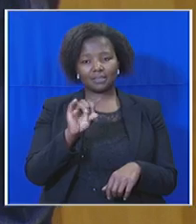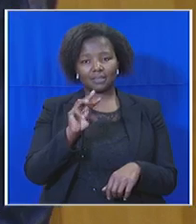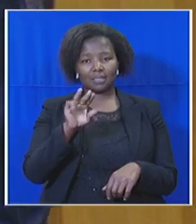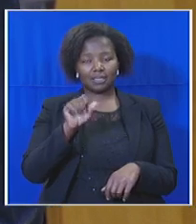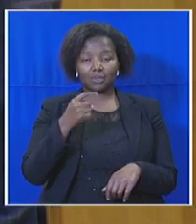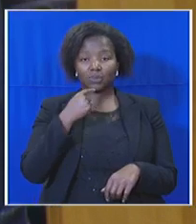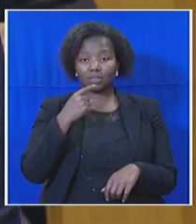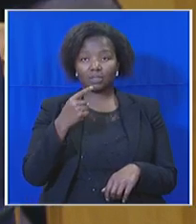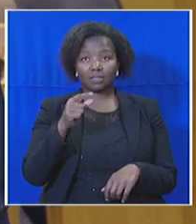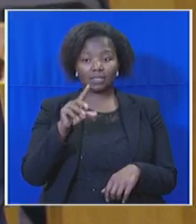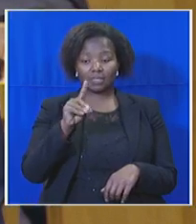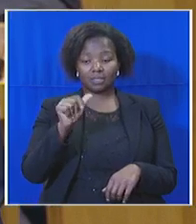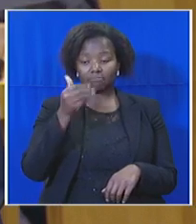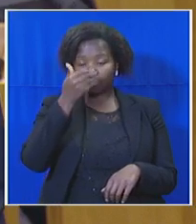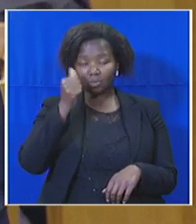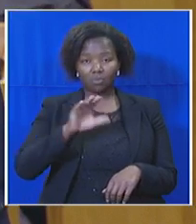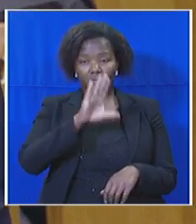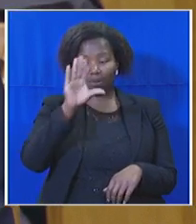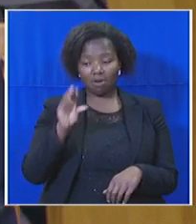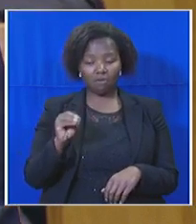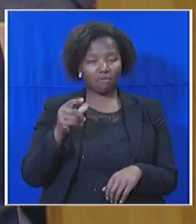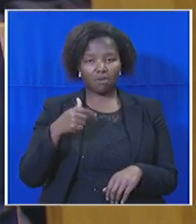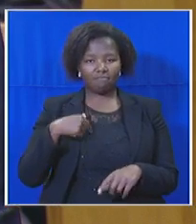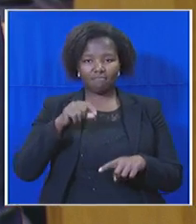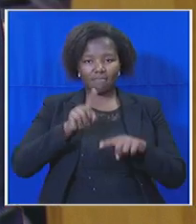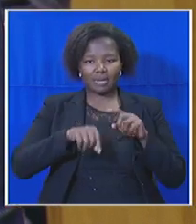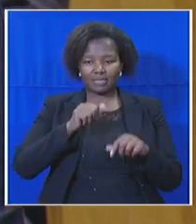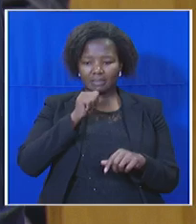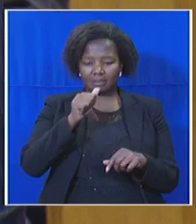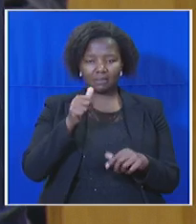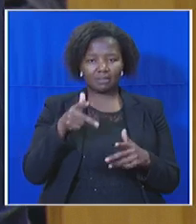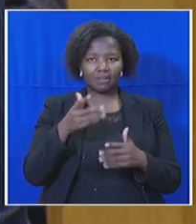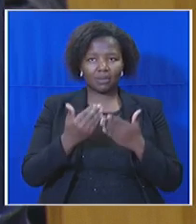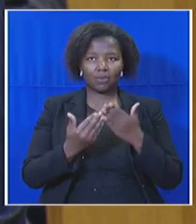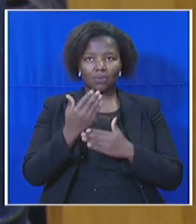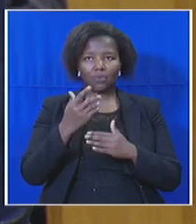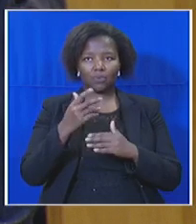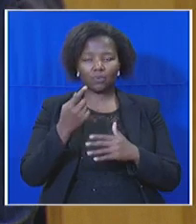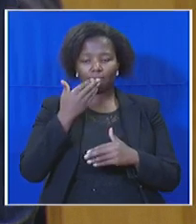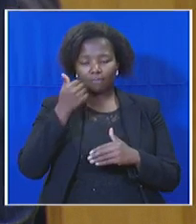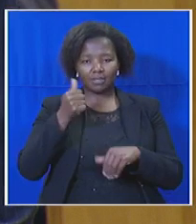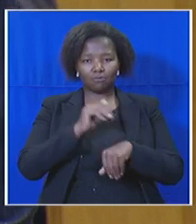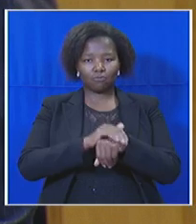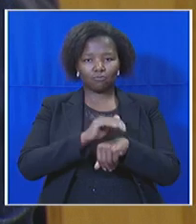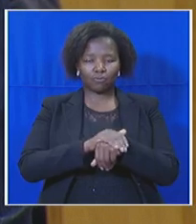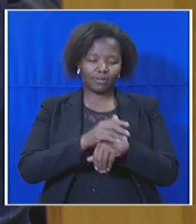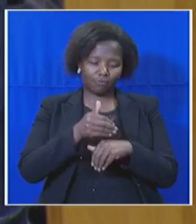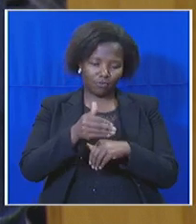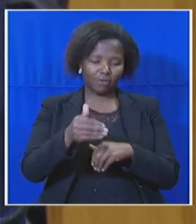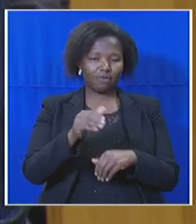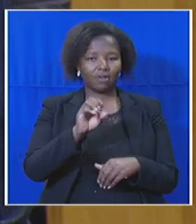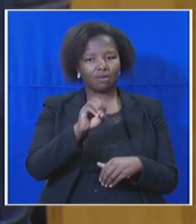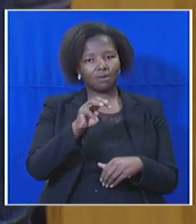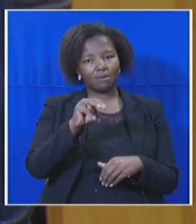know Africa and thus was not qualified to talk about the ANC's new best friend forever, Omar al-Bashir. The